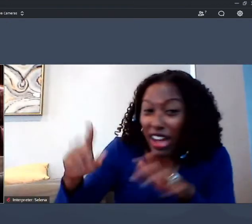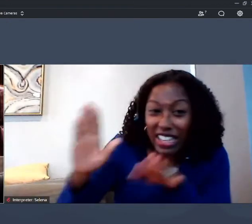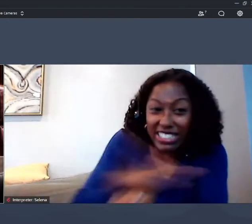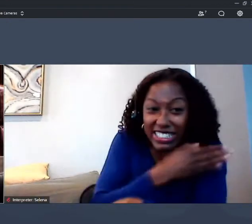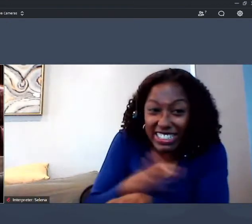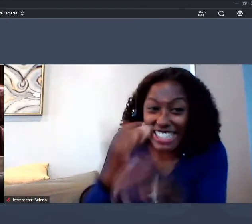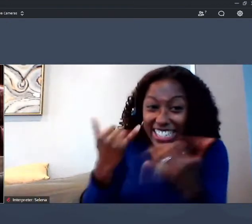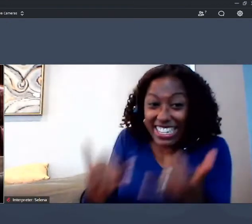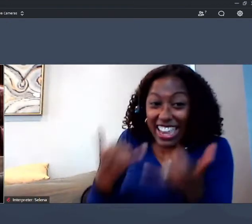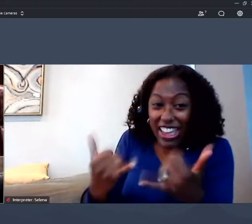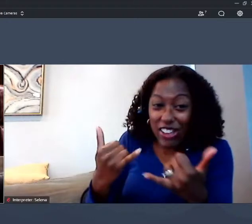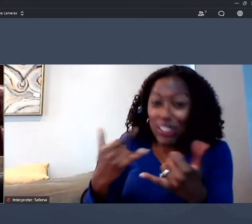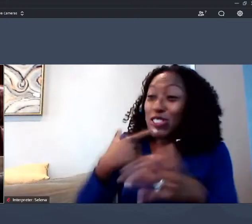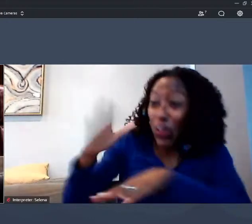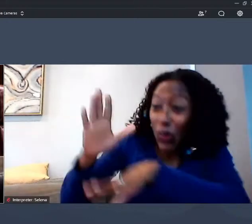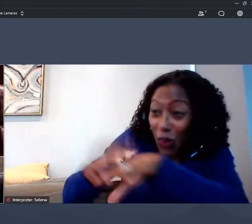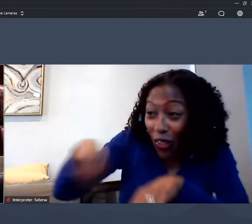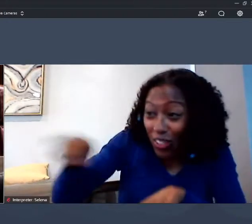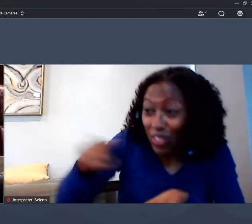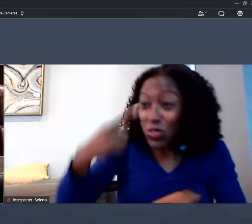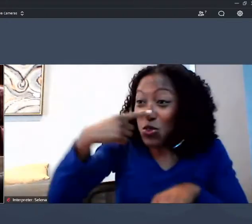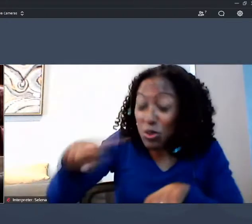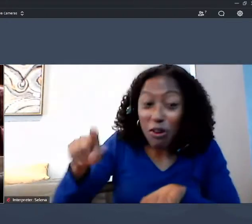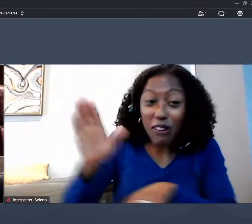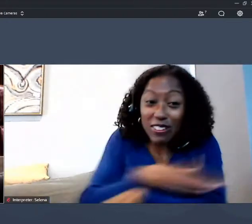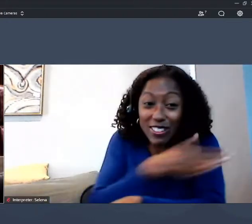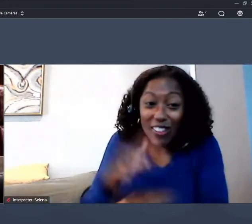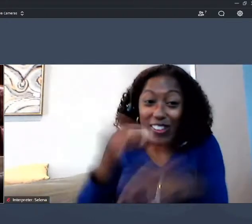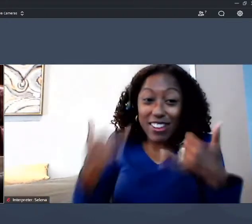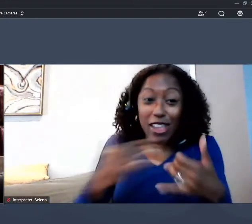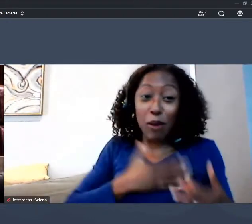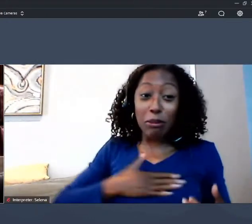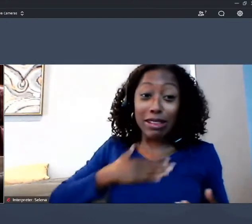Yes, we got to have one stanza. Come on.